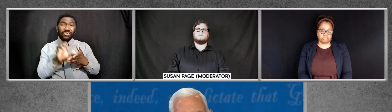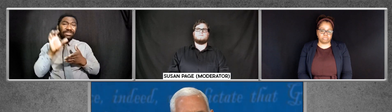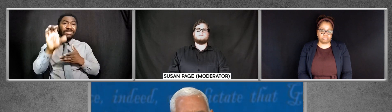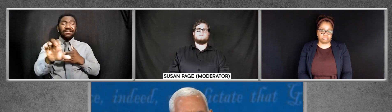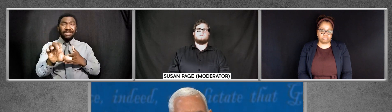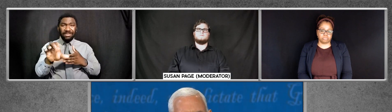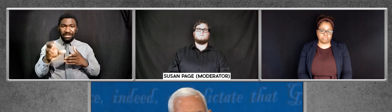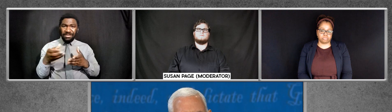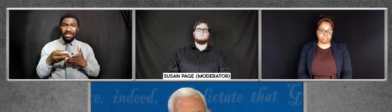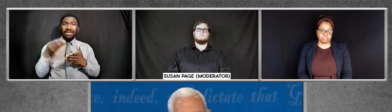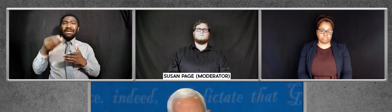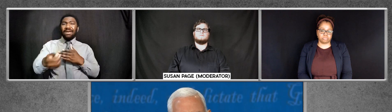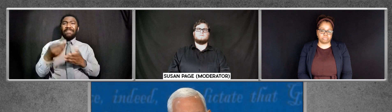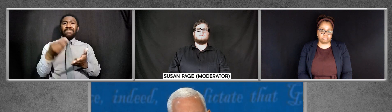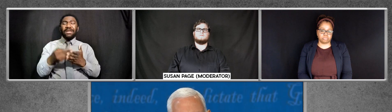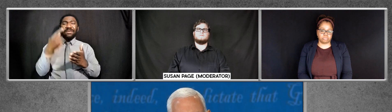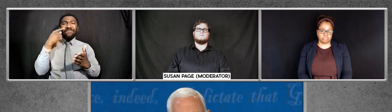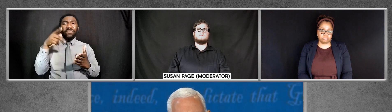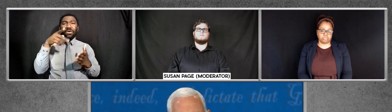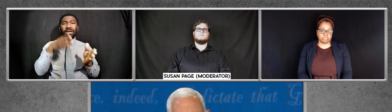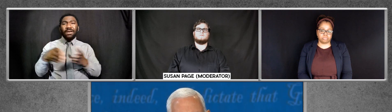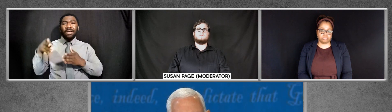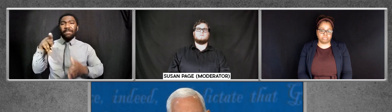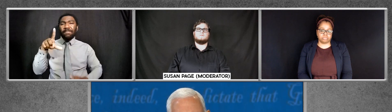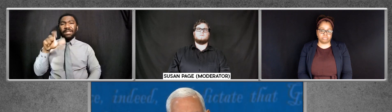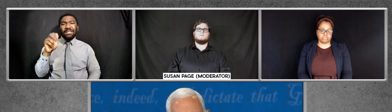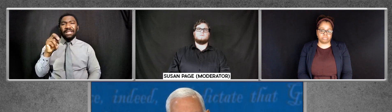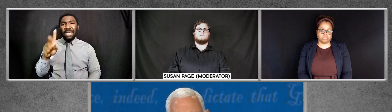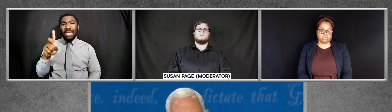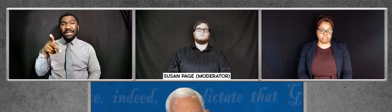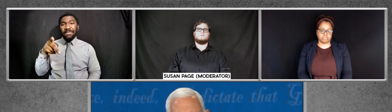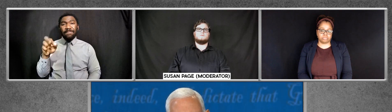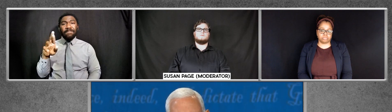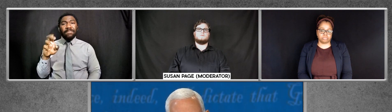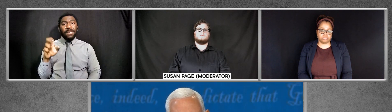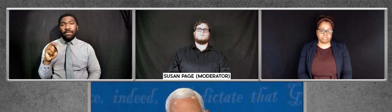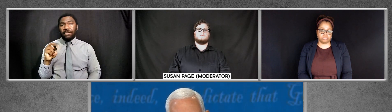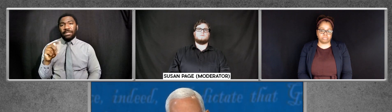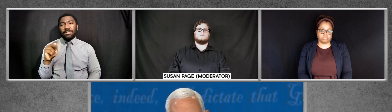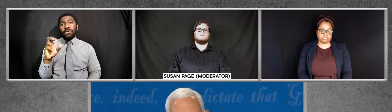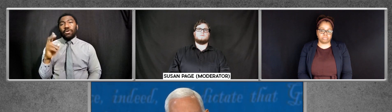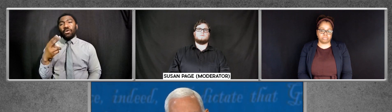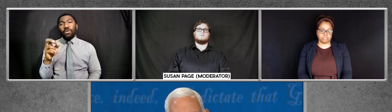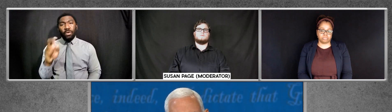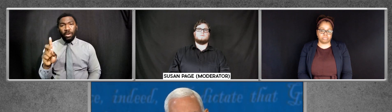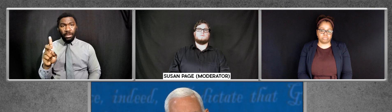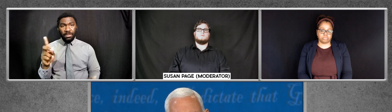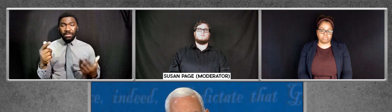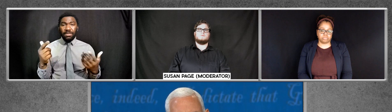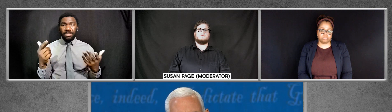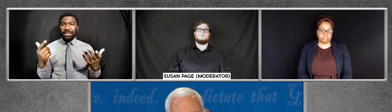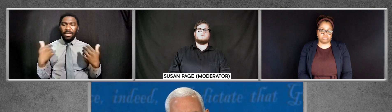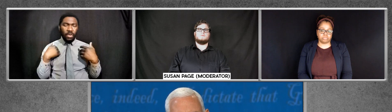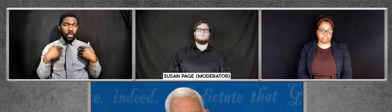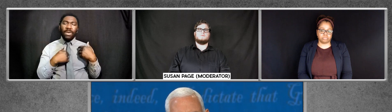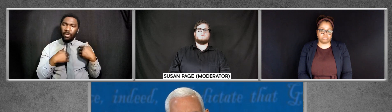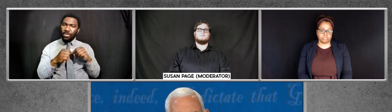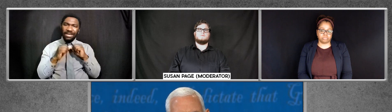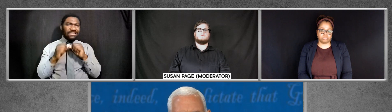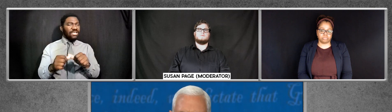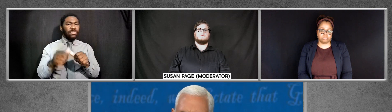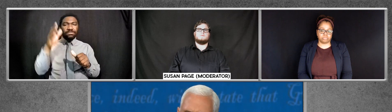how Judge Amy Coney Barrett would rule on the Supreme Court of the United States, but we'll continue to stand strong for the right to